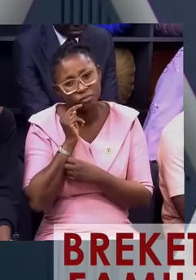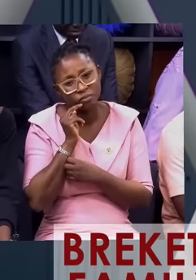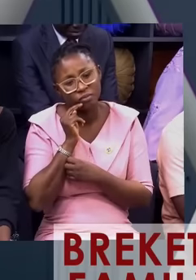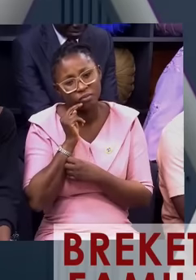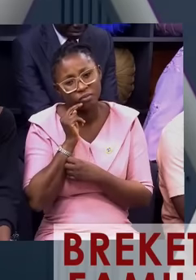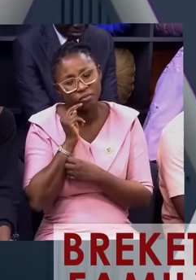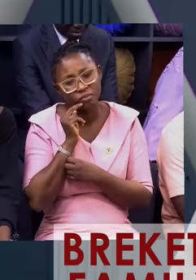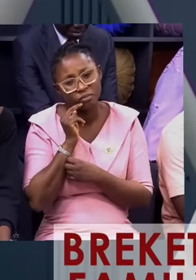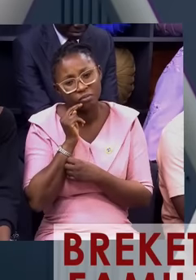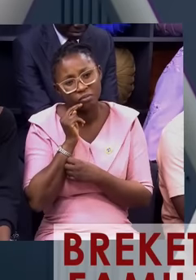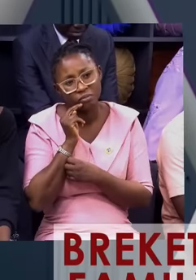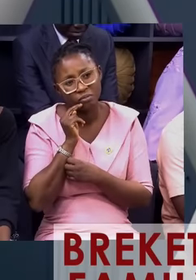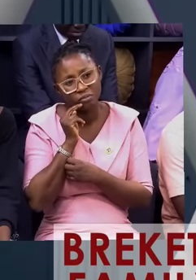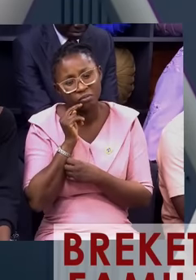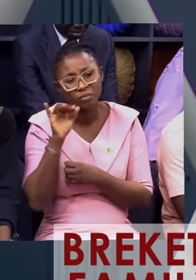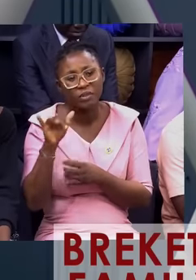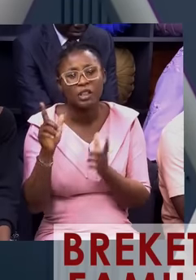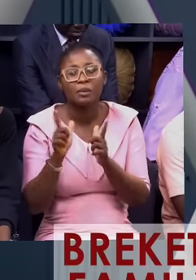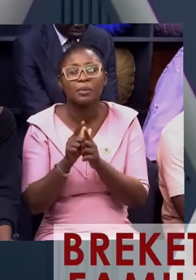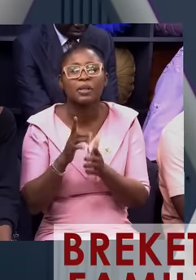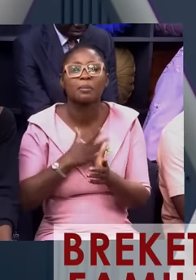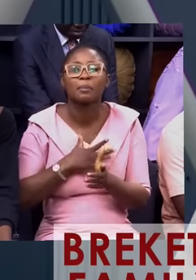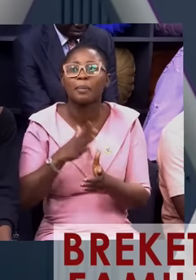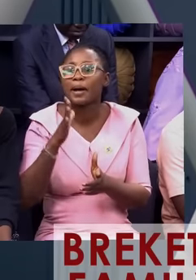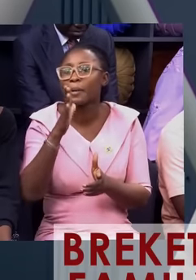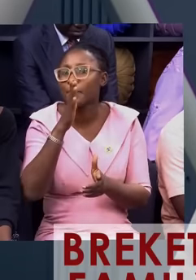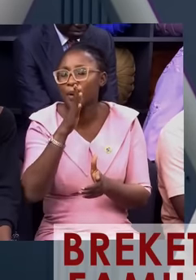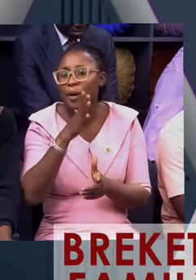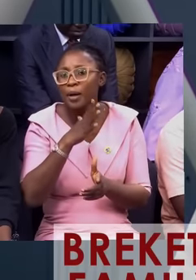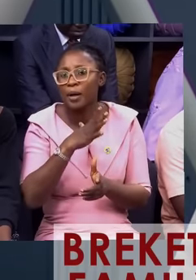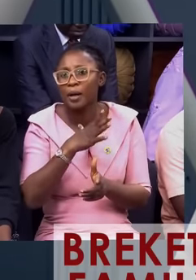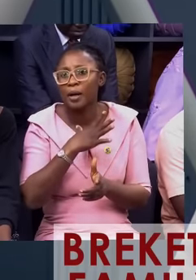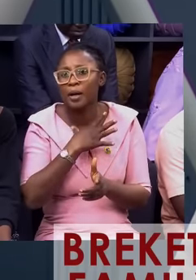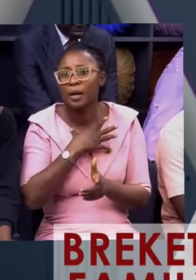Nigeria don't me my mom and my St